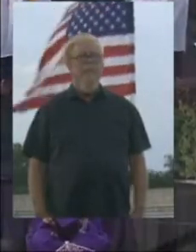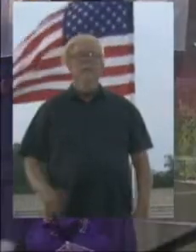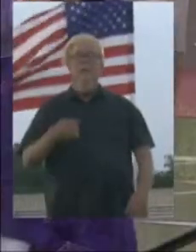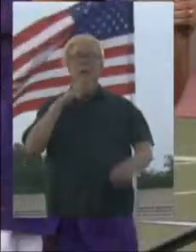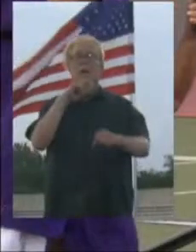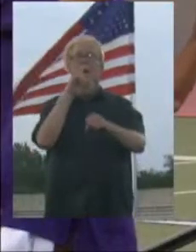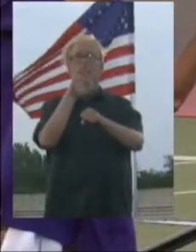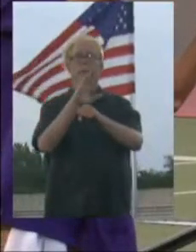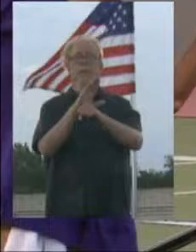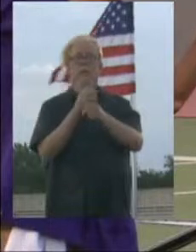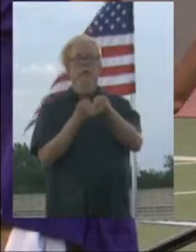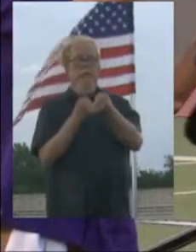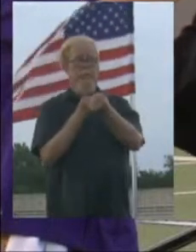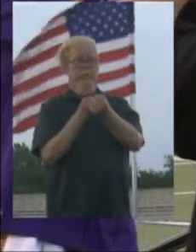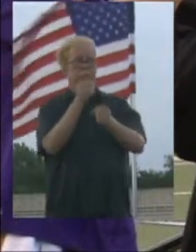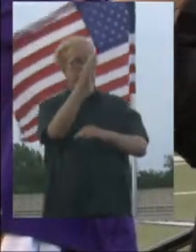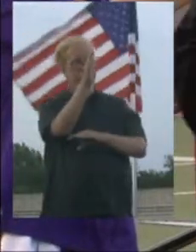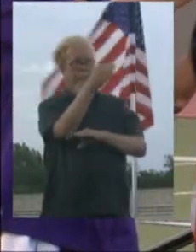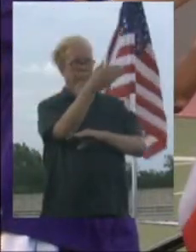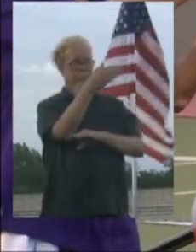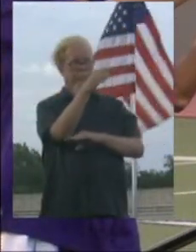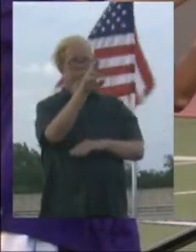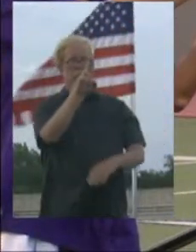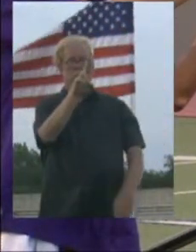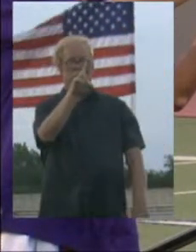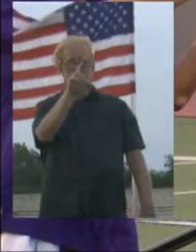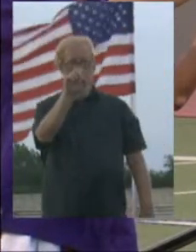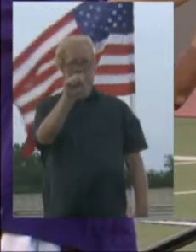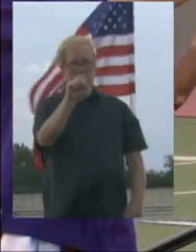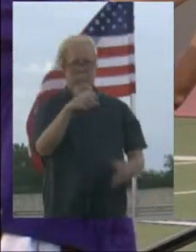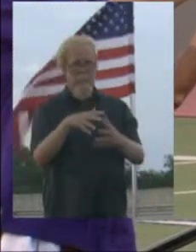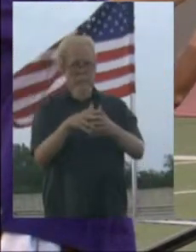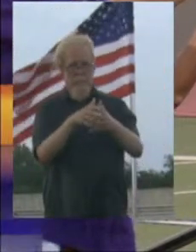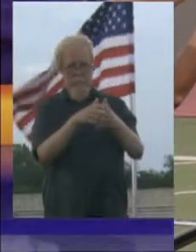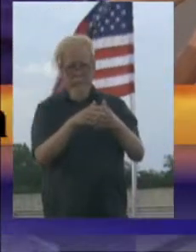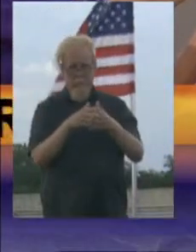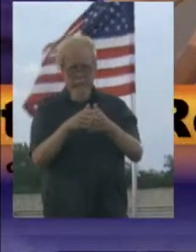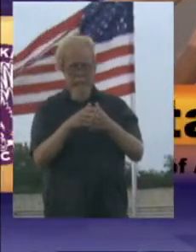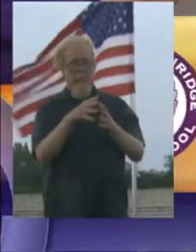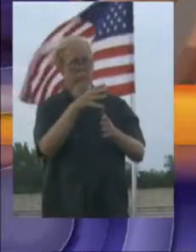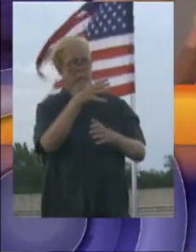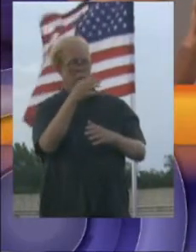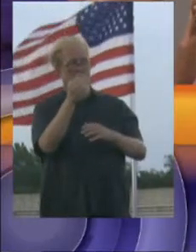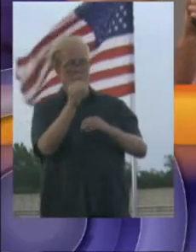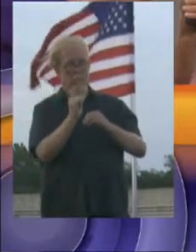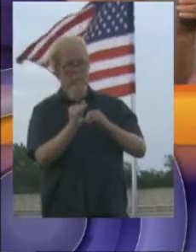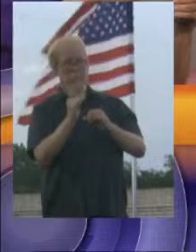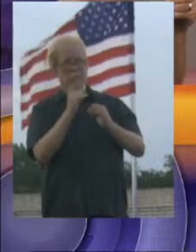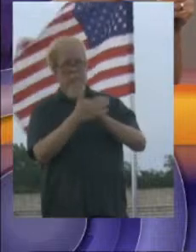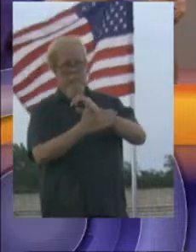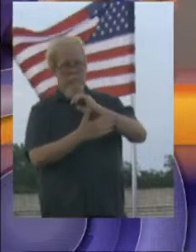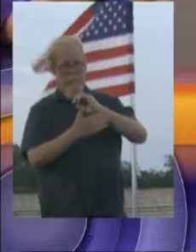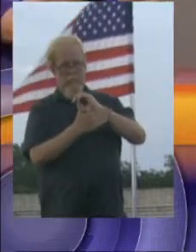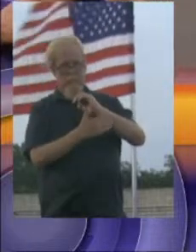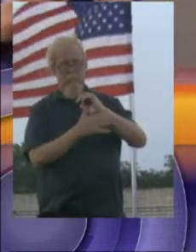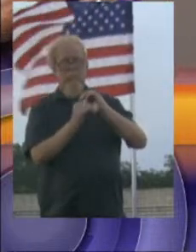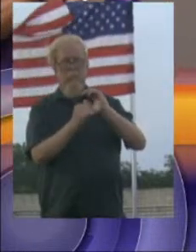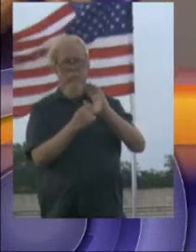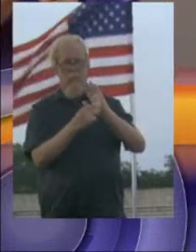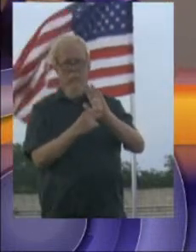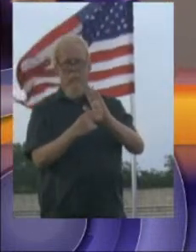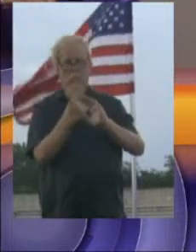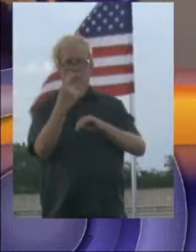I pledge allegiance to the flag of the United States of America and to the republic for which it stands,